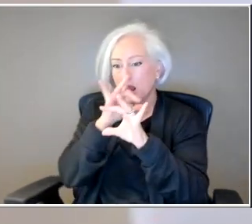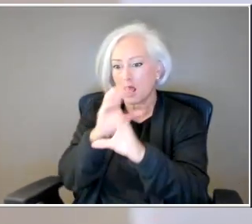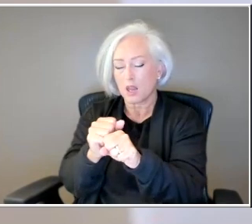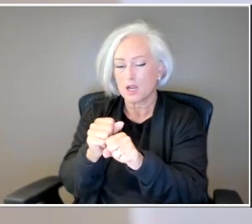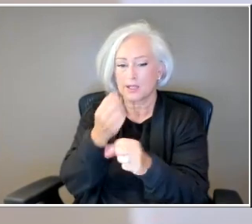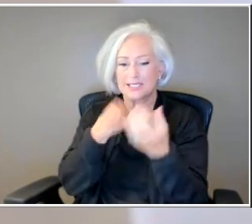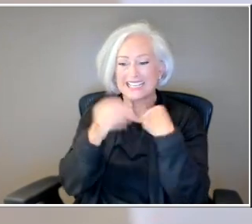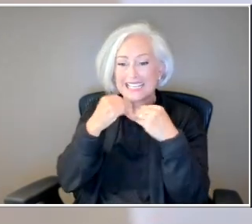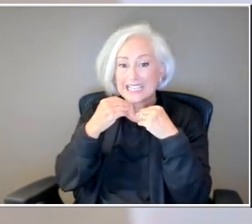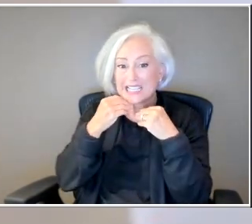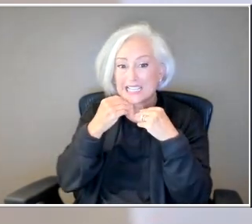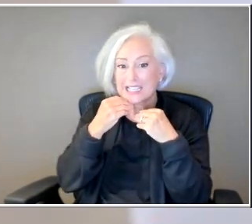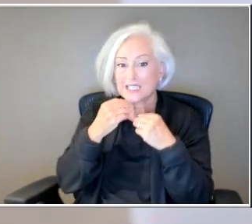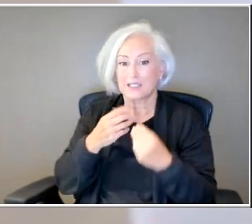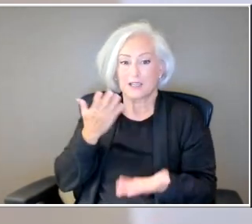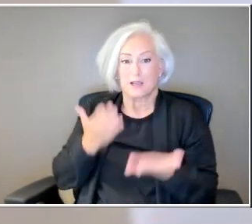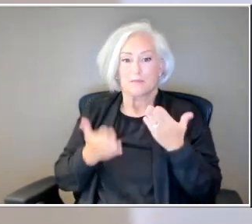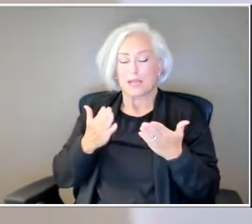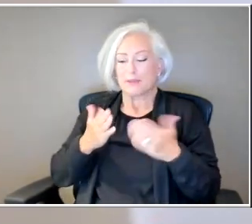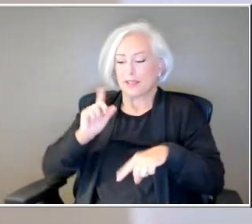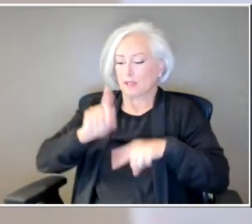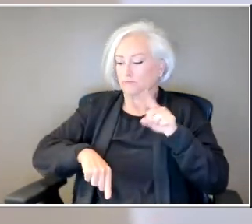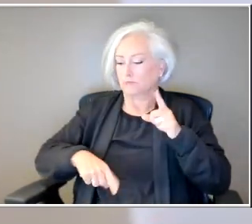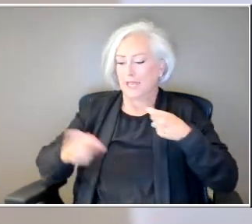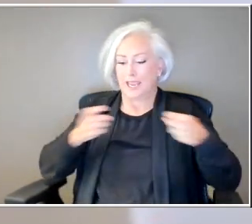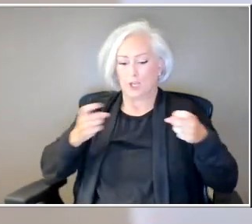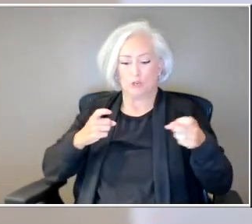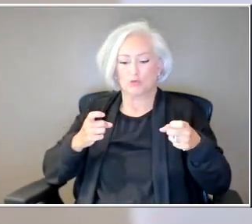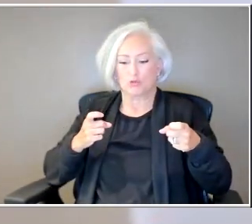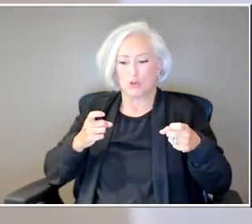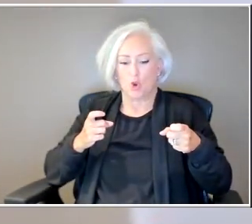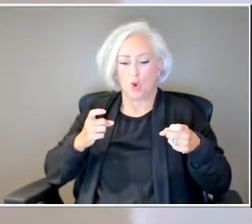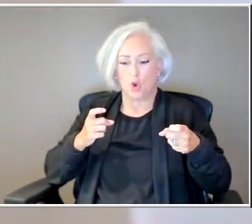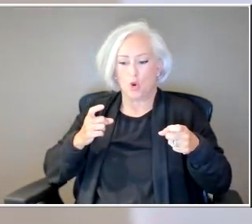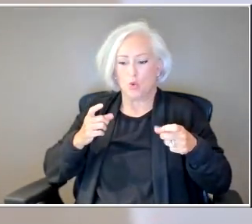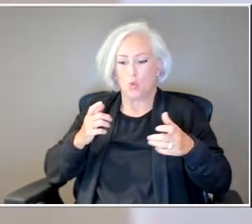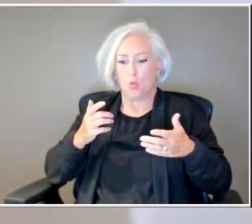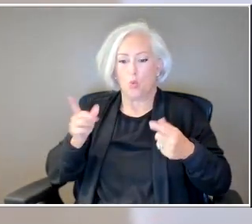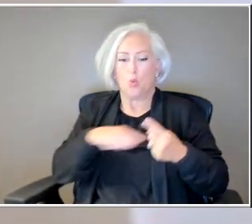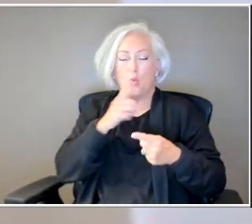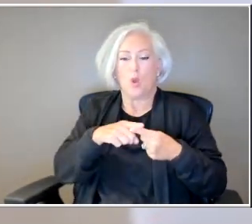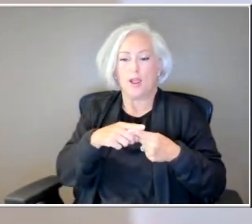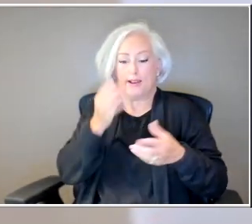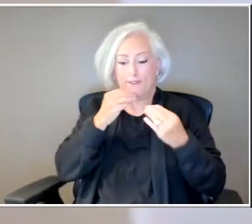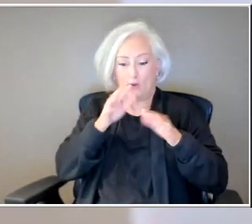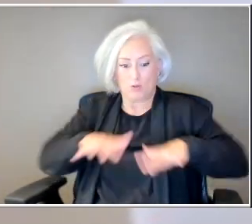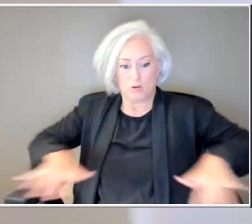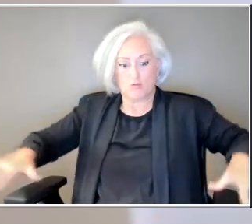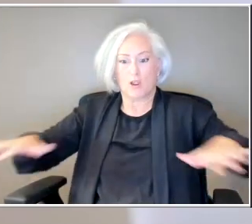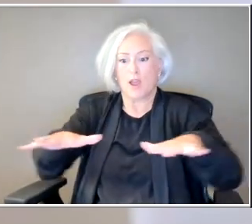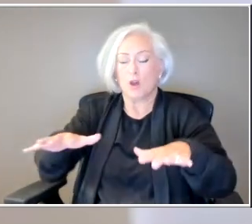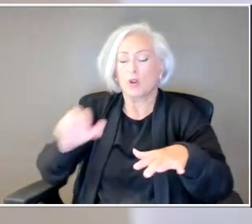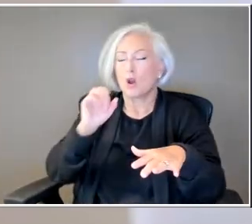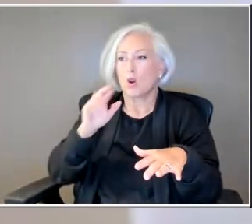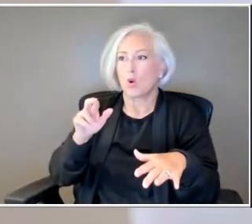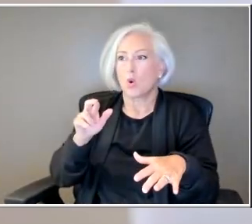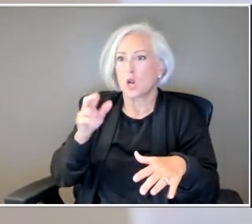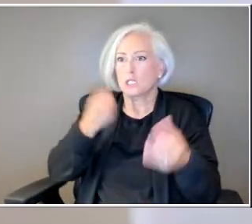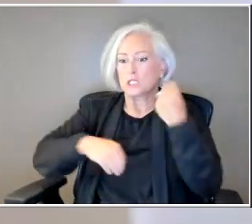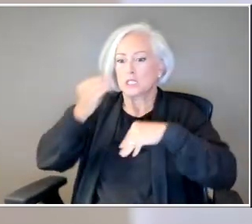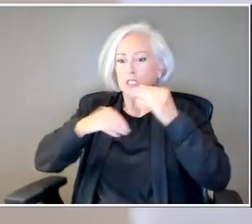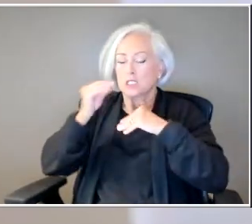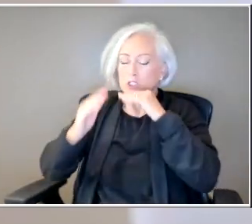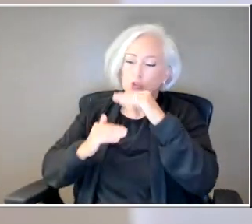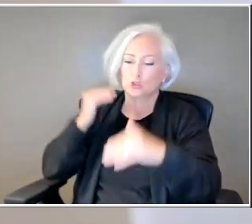may experience a loss of control around food and eating large quantities of food. And because